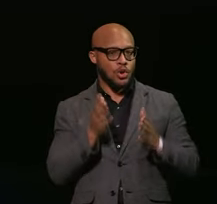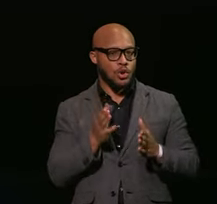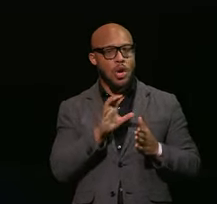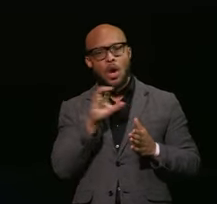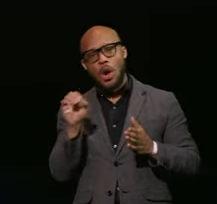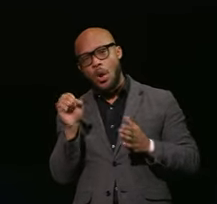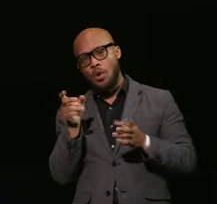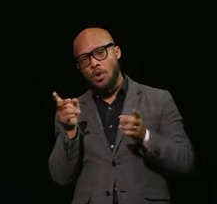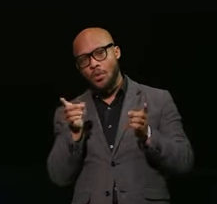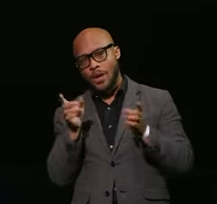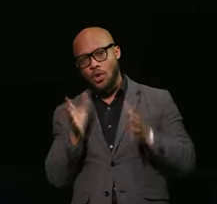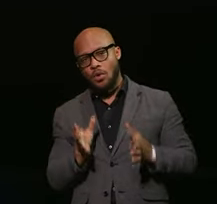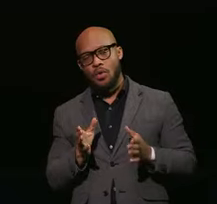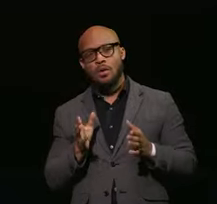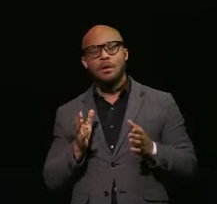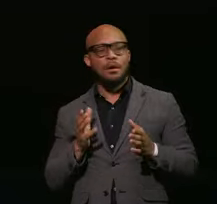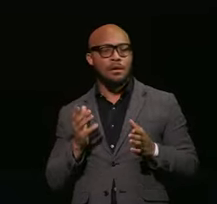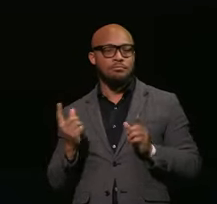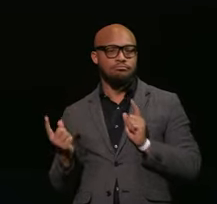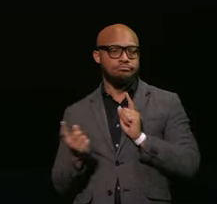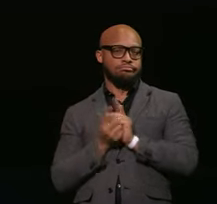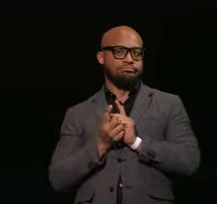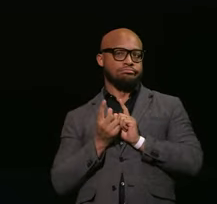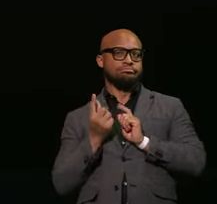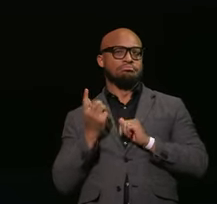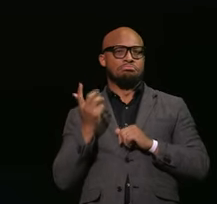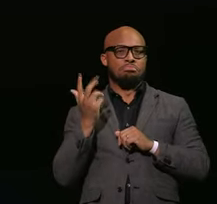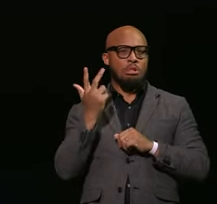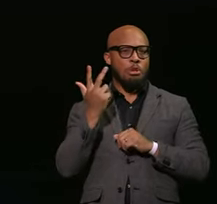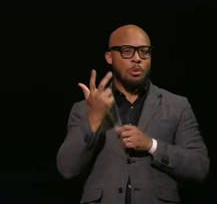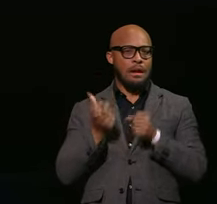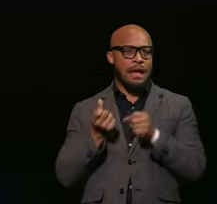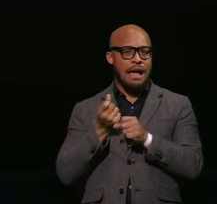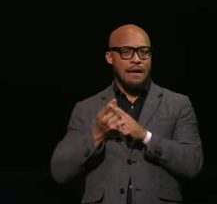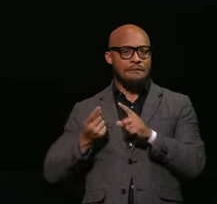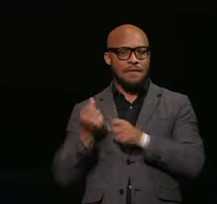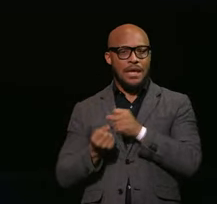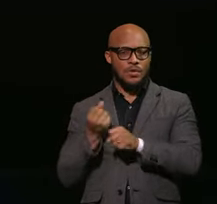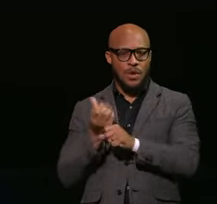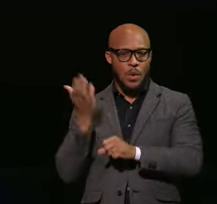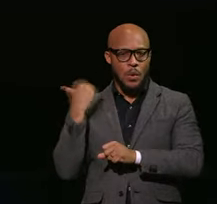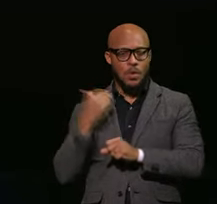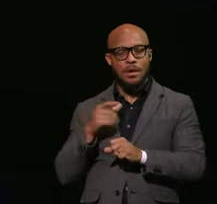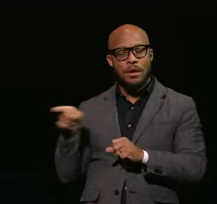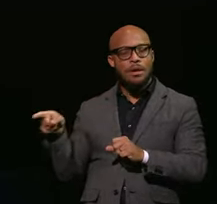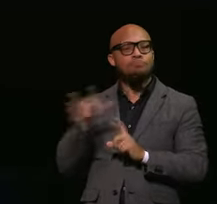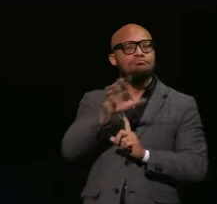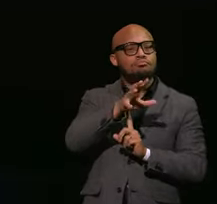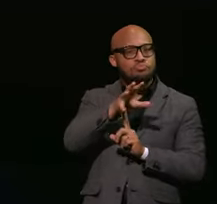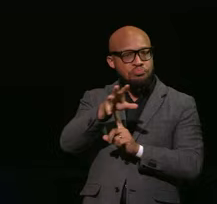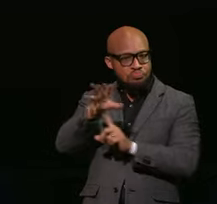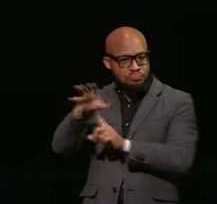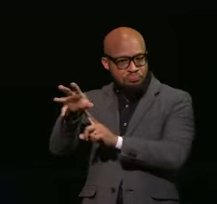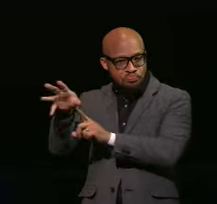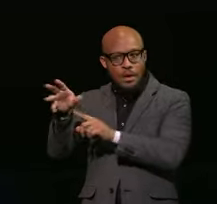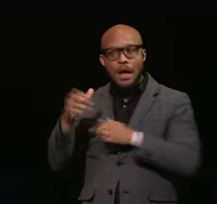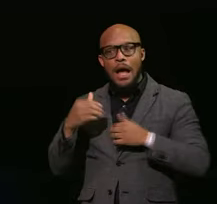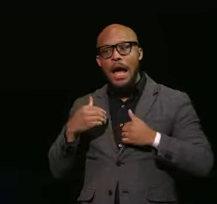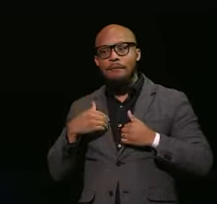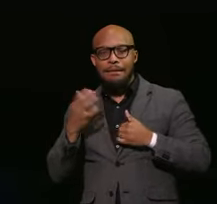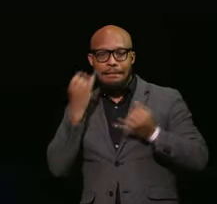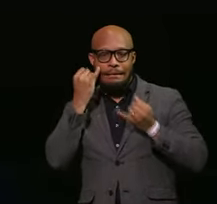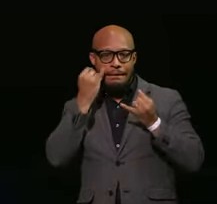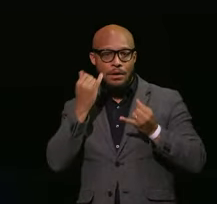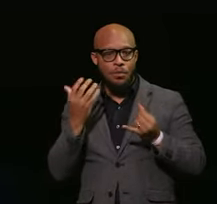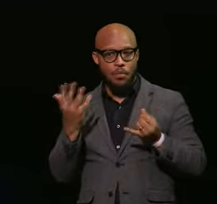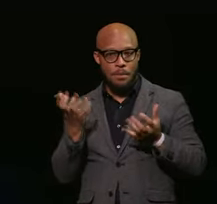now. He'd been shooting for a while, and he had some selects that he wanted me to look at. He was introduced to me by a mutual friend who